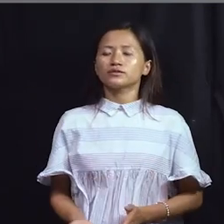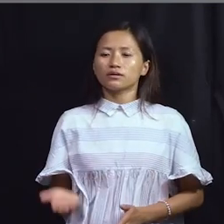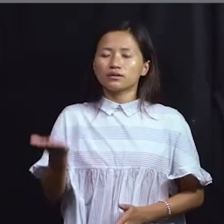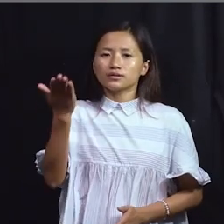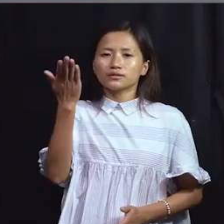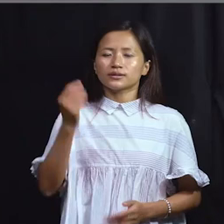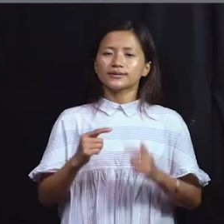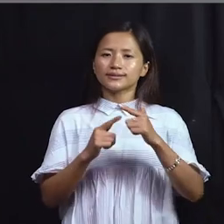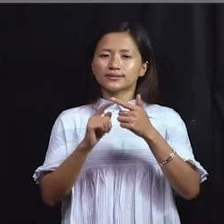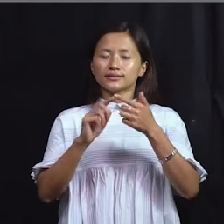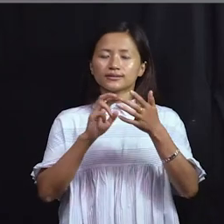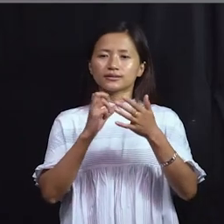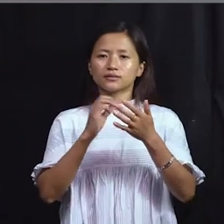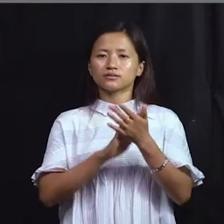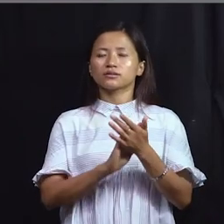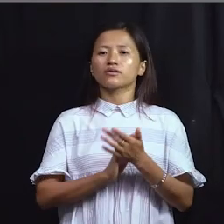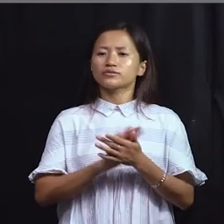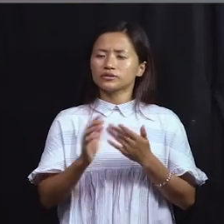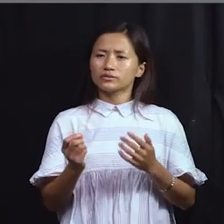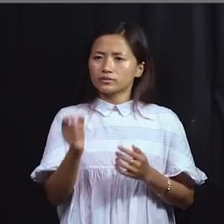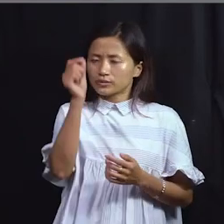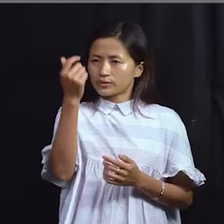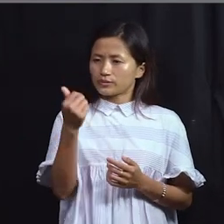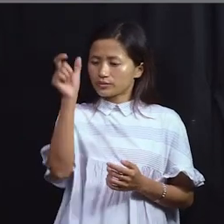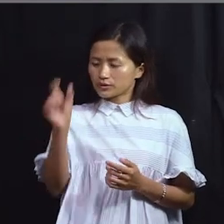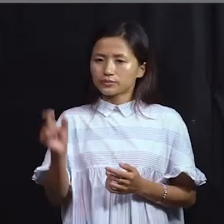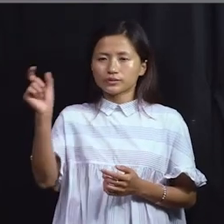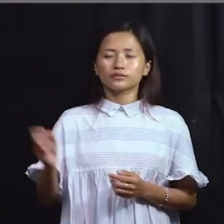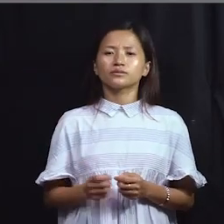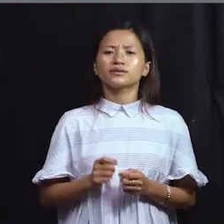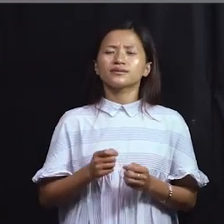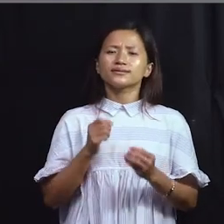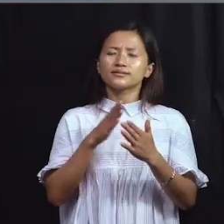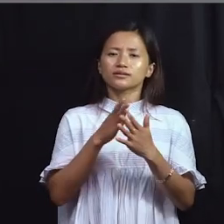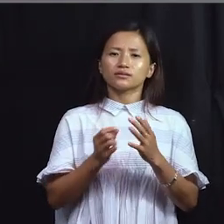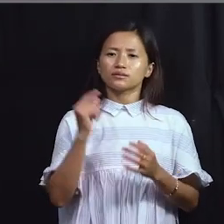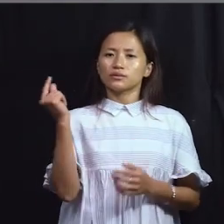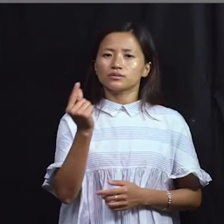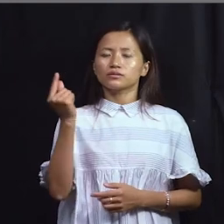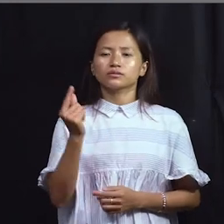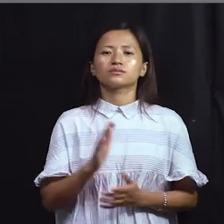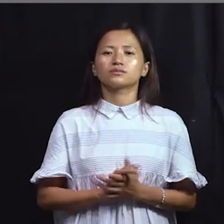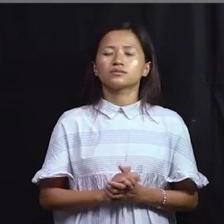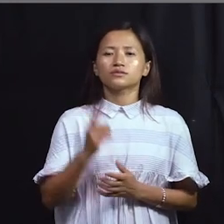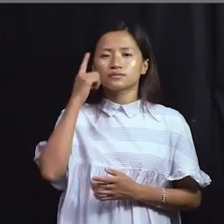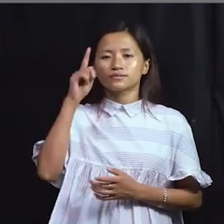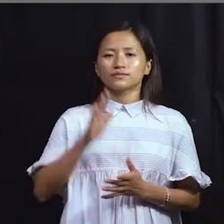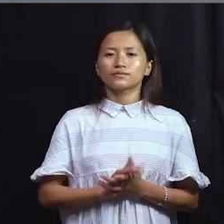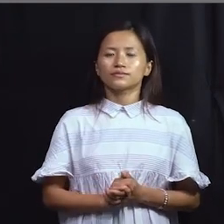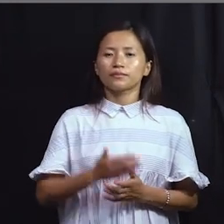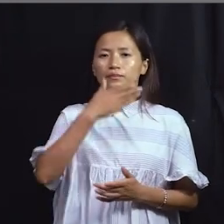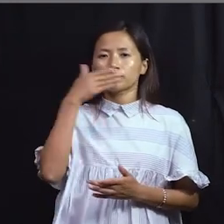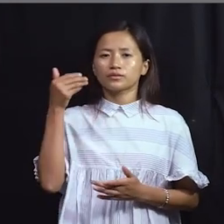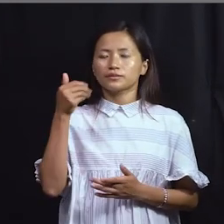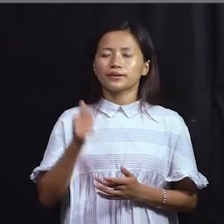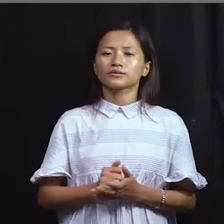taxation is imposed on these rich people, the money so generated can be used for the